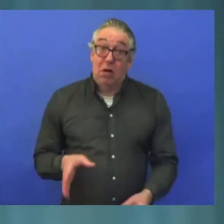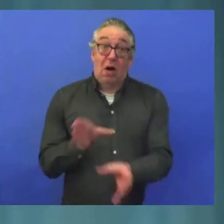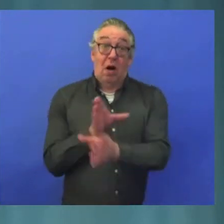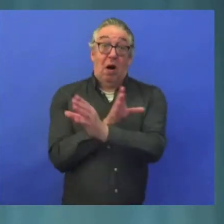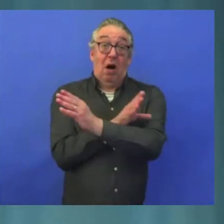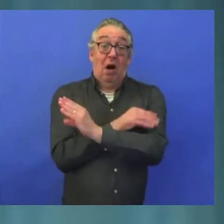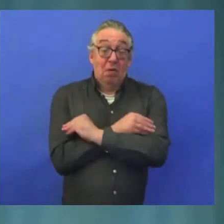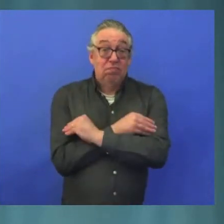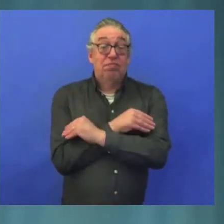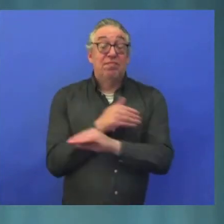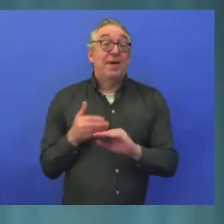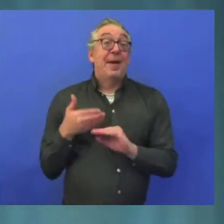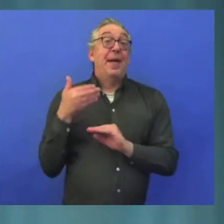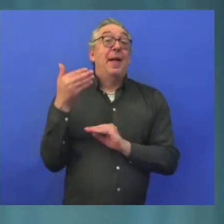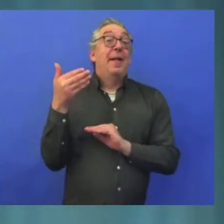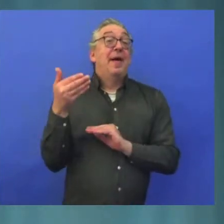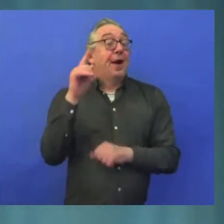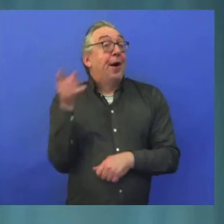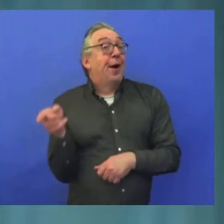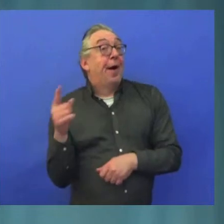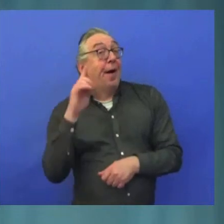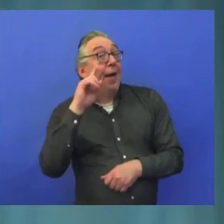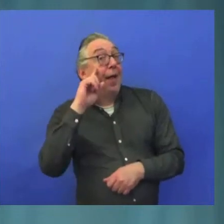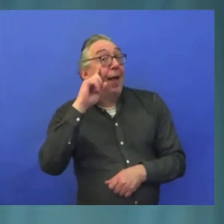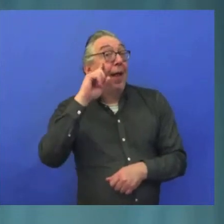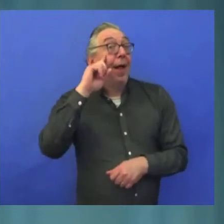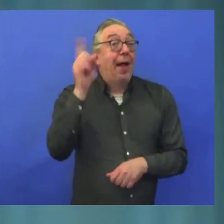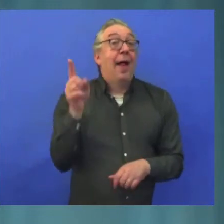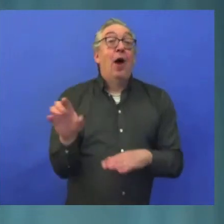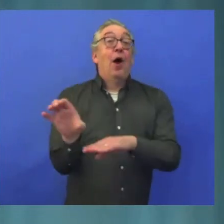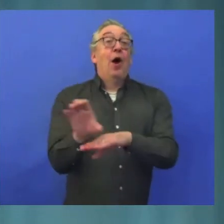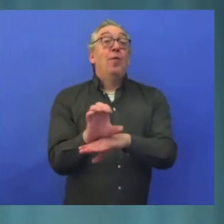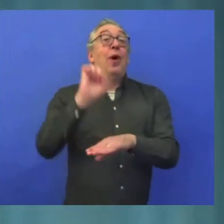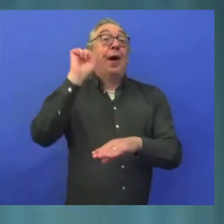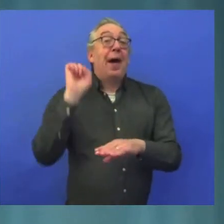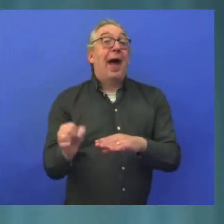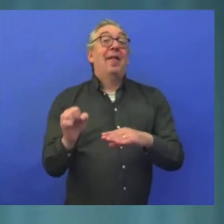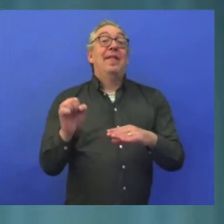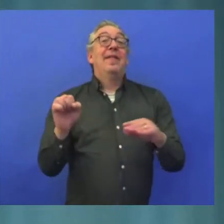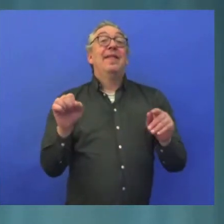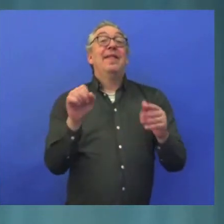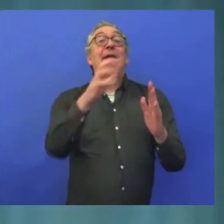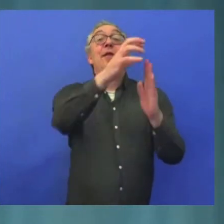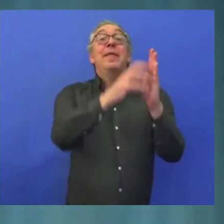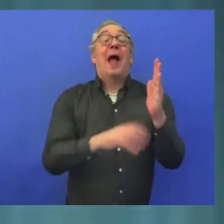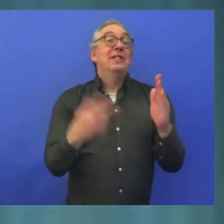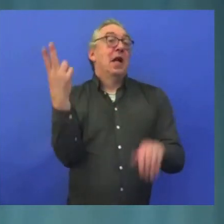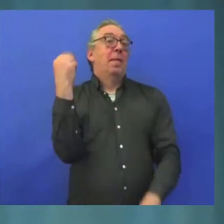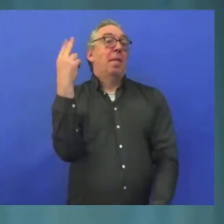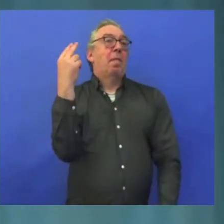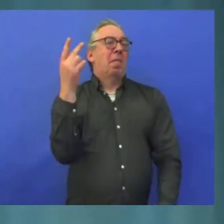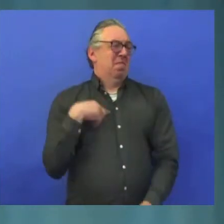to let this read by the computer to me, I recognized this works very well. And